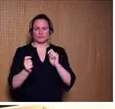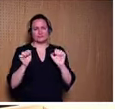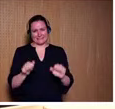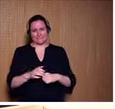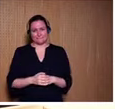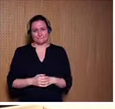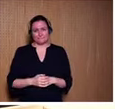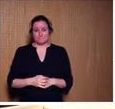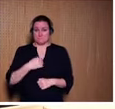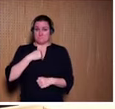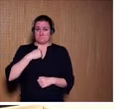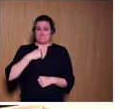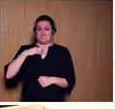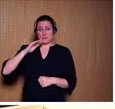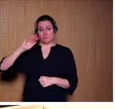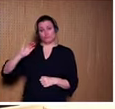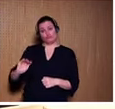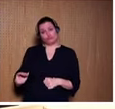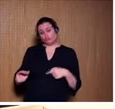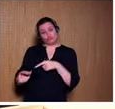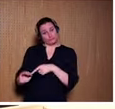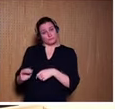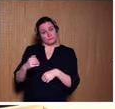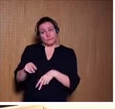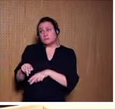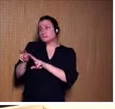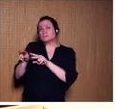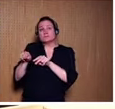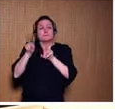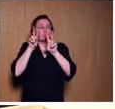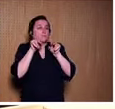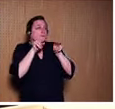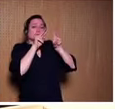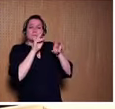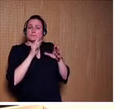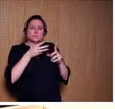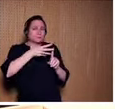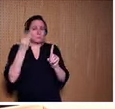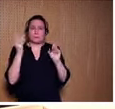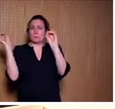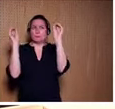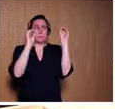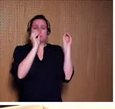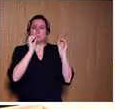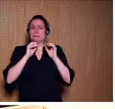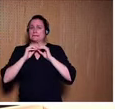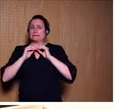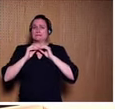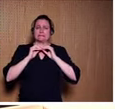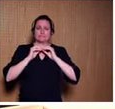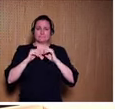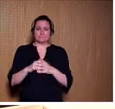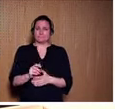queer icons and education I needed, but my definition of collective changed when I found